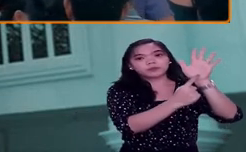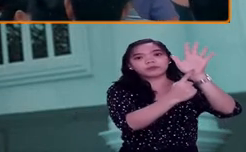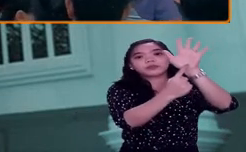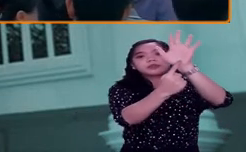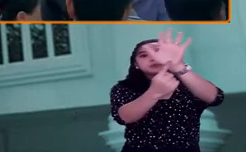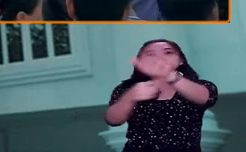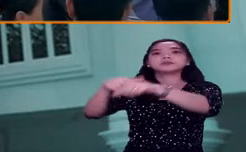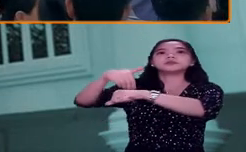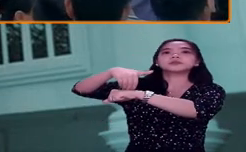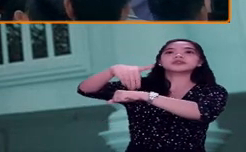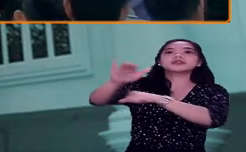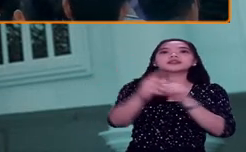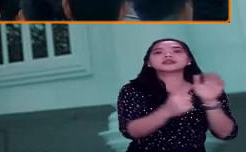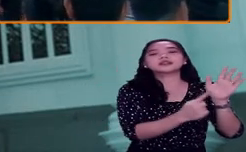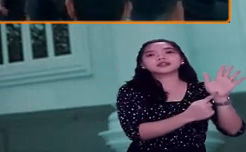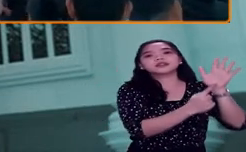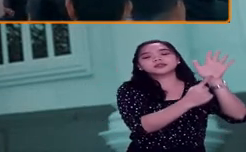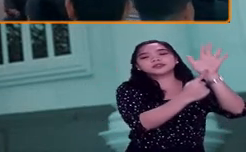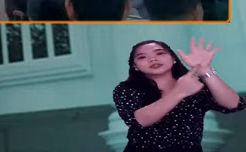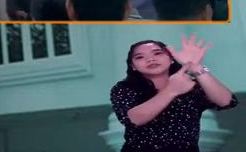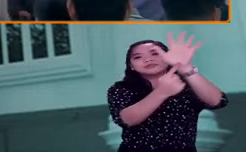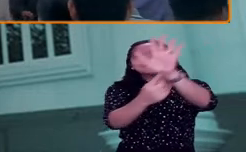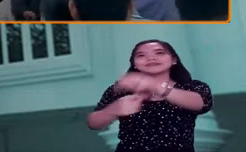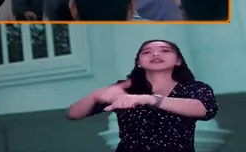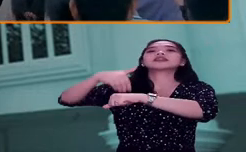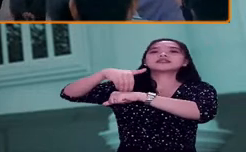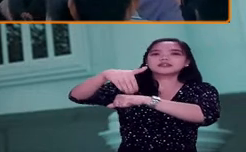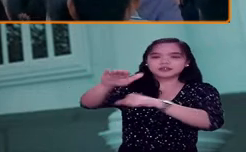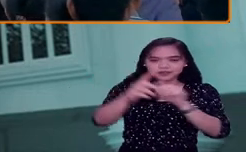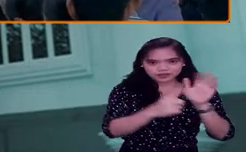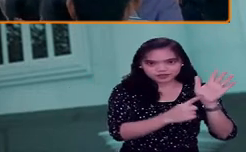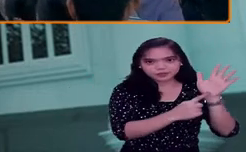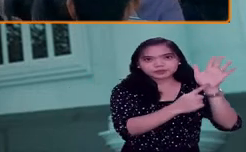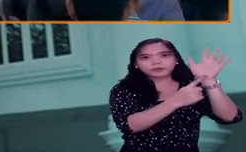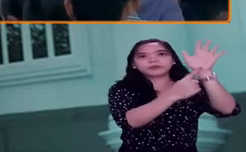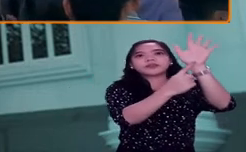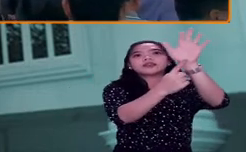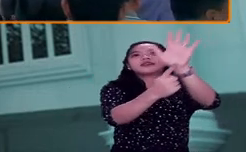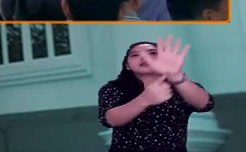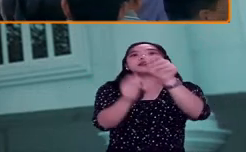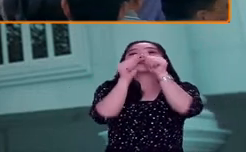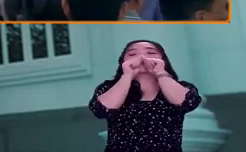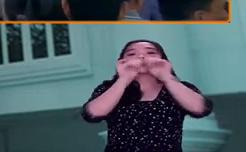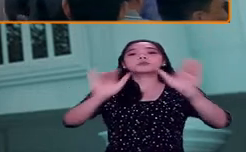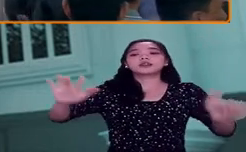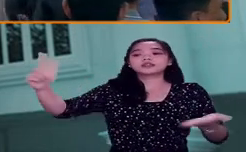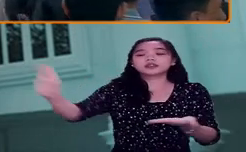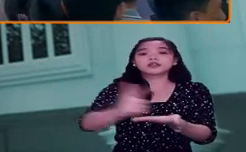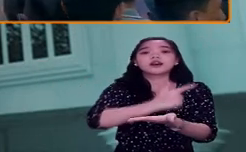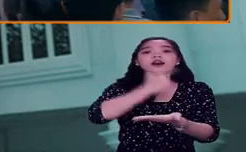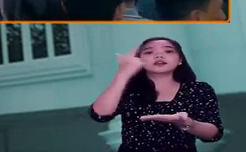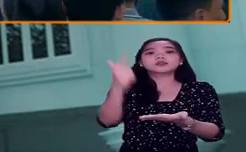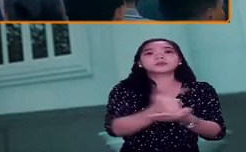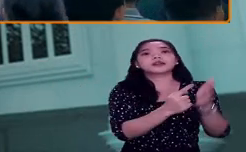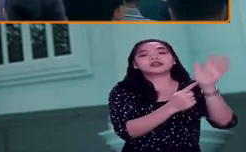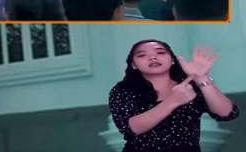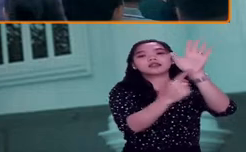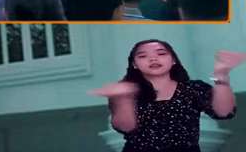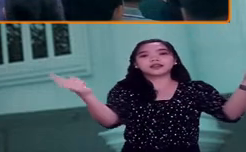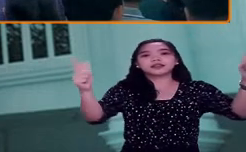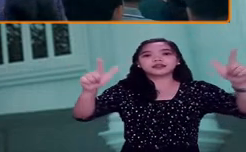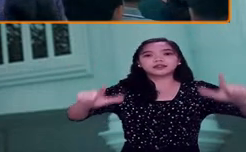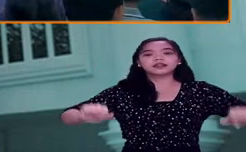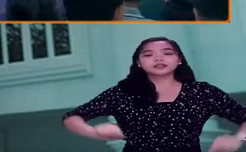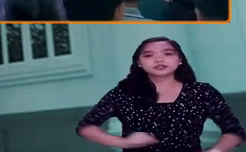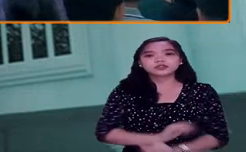Send the light. Send the light. Send the light. The blessed